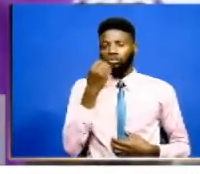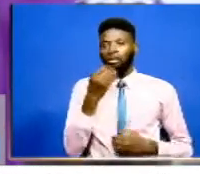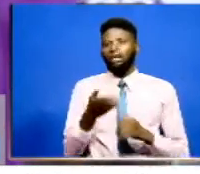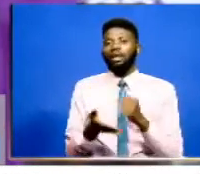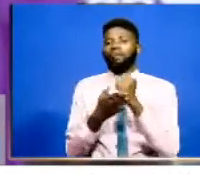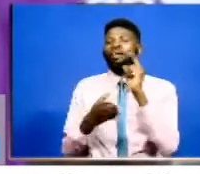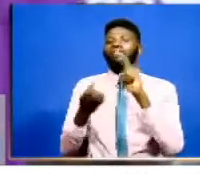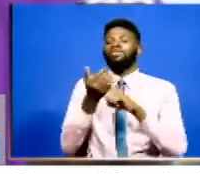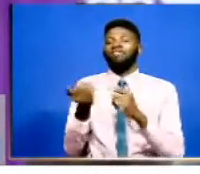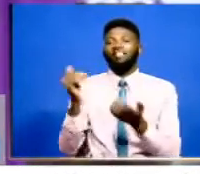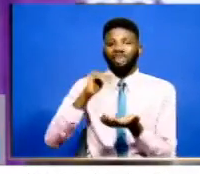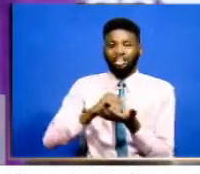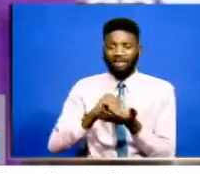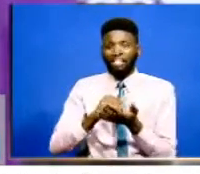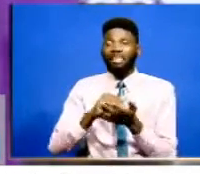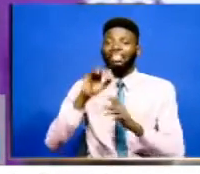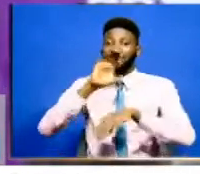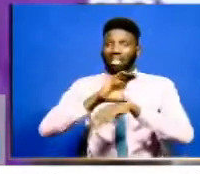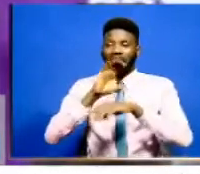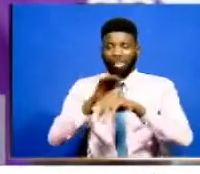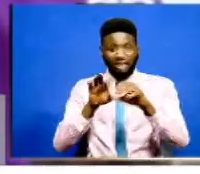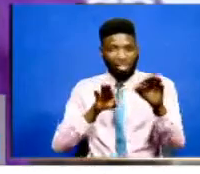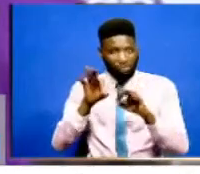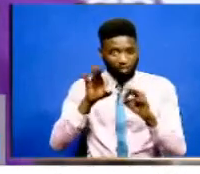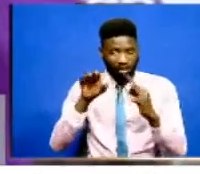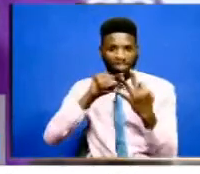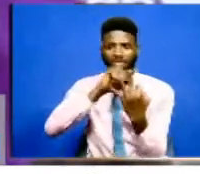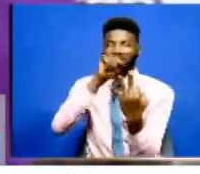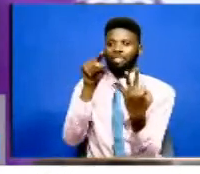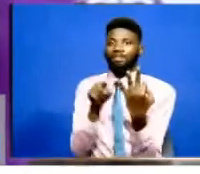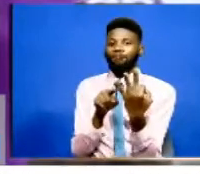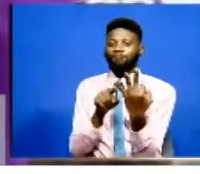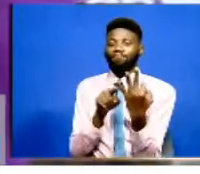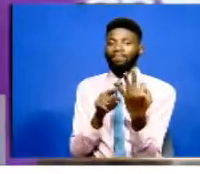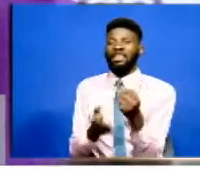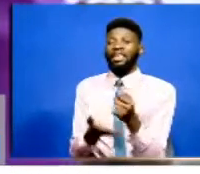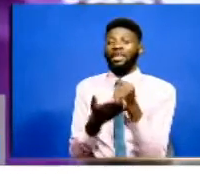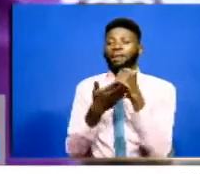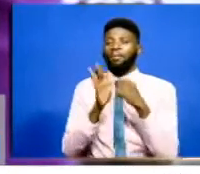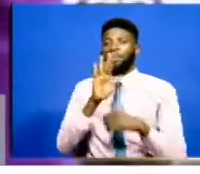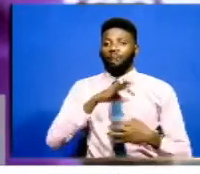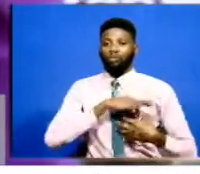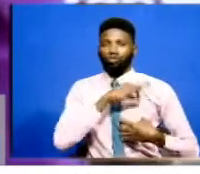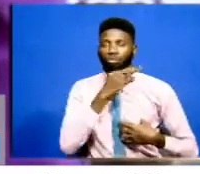three practices that will help to reclaim the beauty